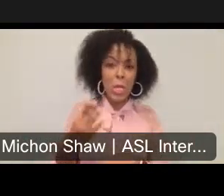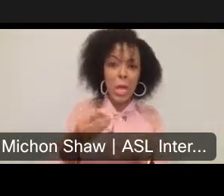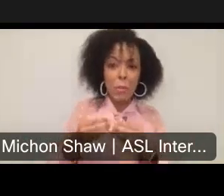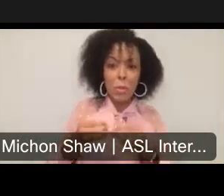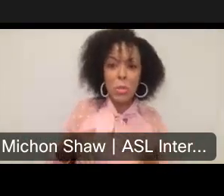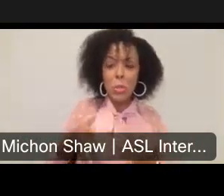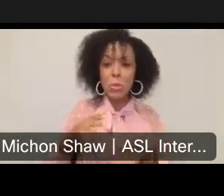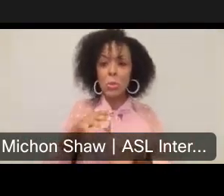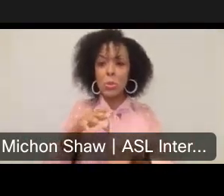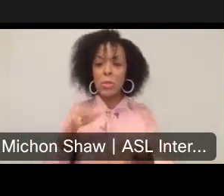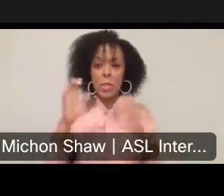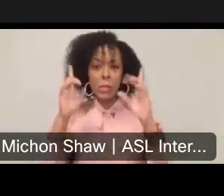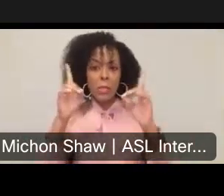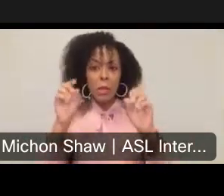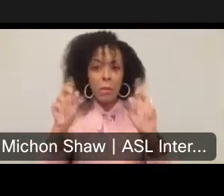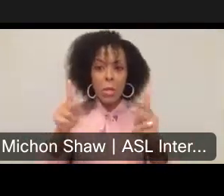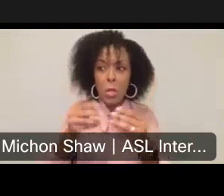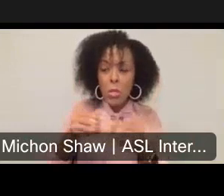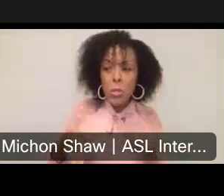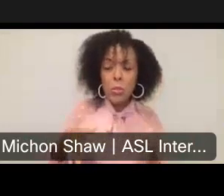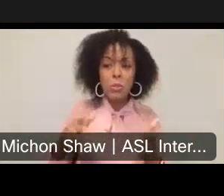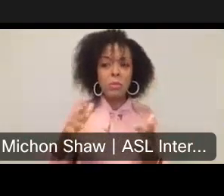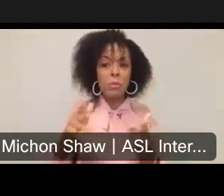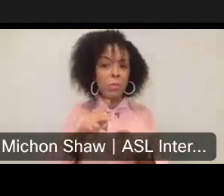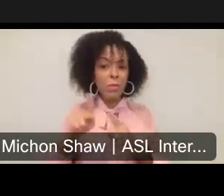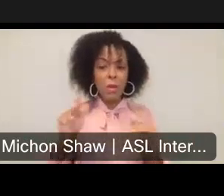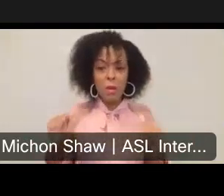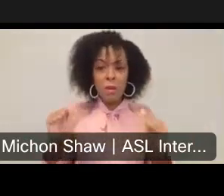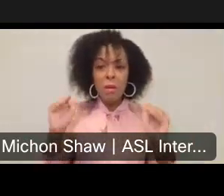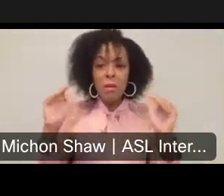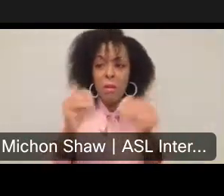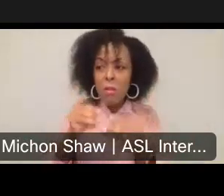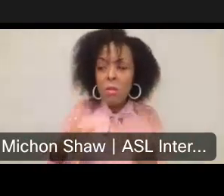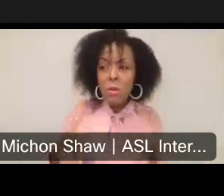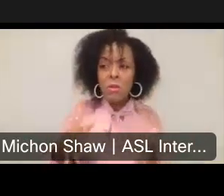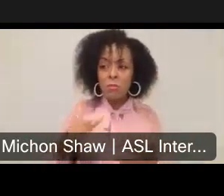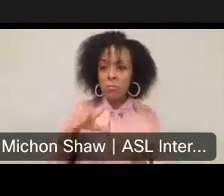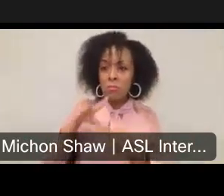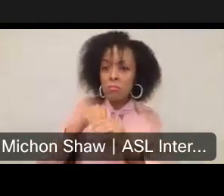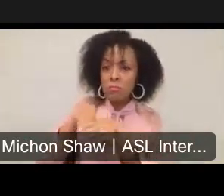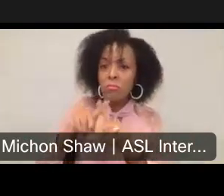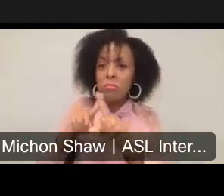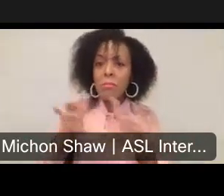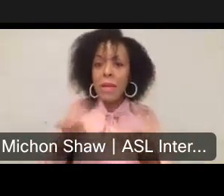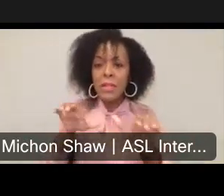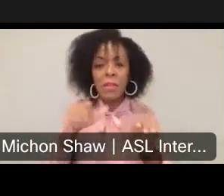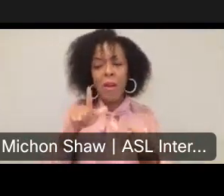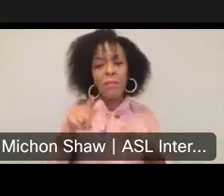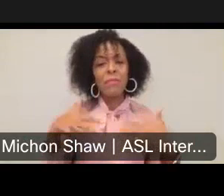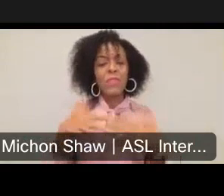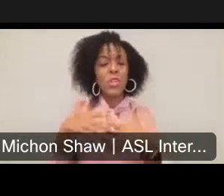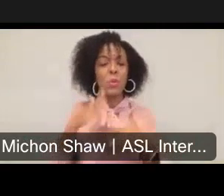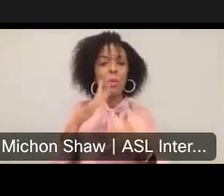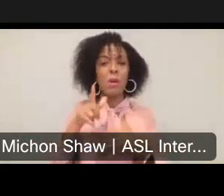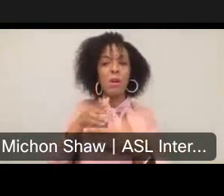educational opportunities and professional advancements, participation in activities, that sort of thing. So with that in